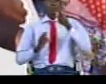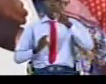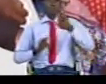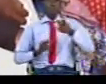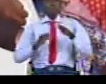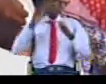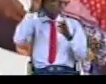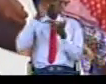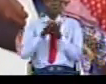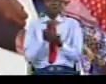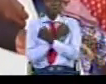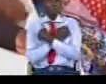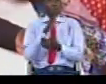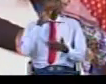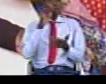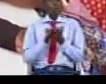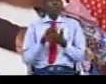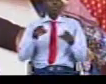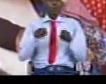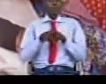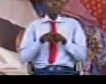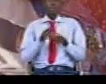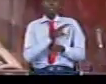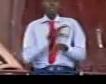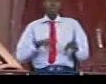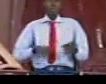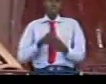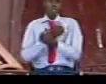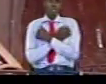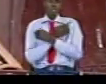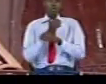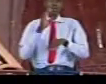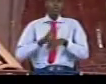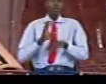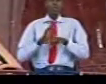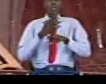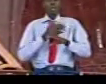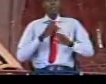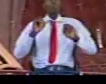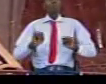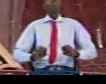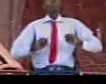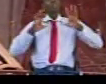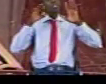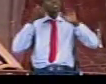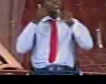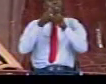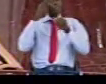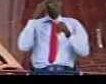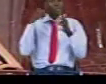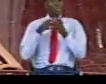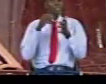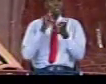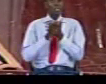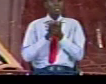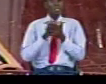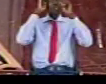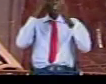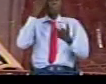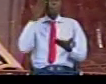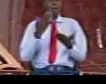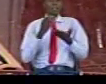love your wives, even as Christ also loved the church and gave himself for it, that he might sanctify